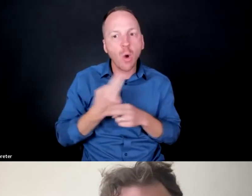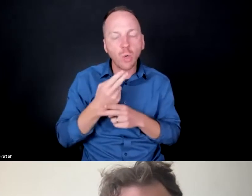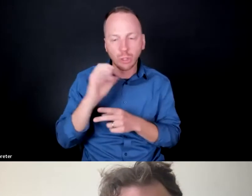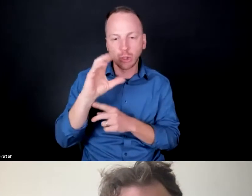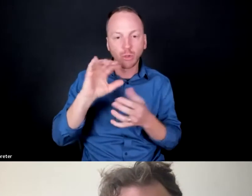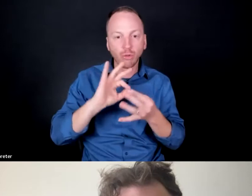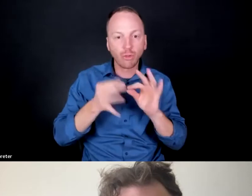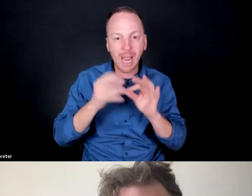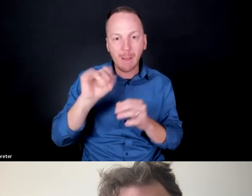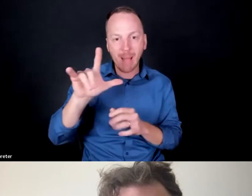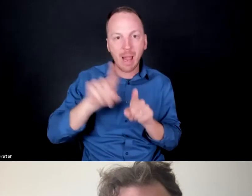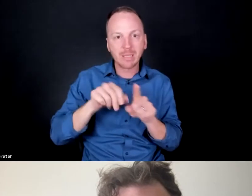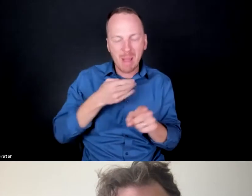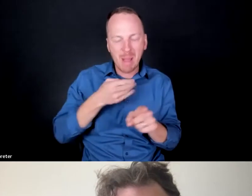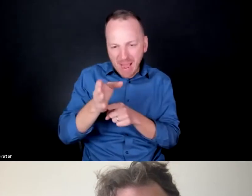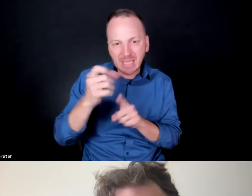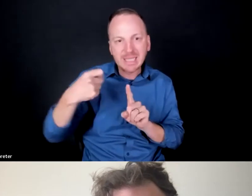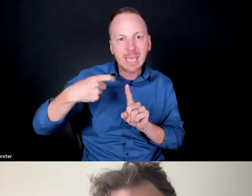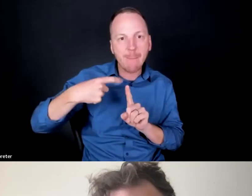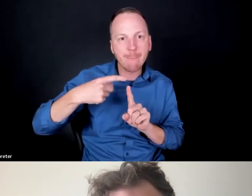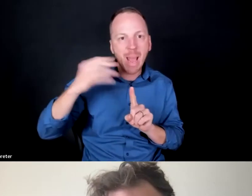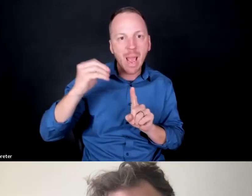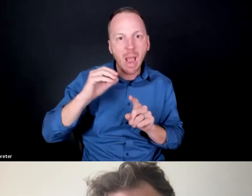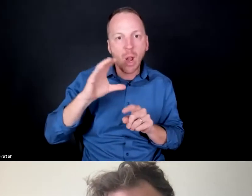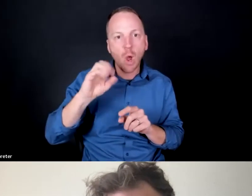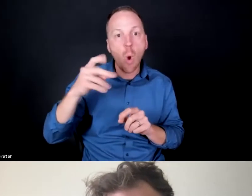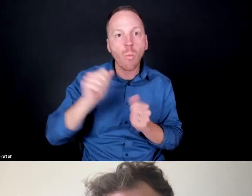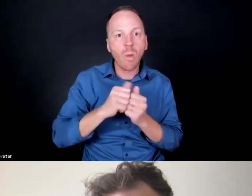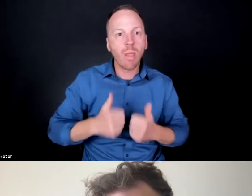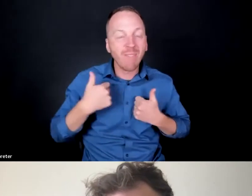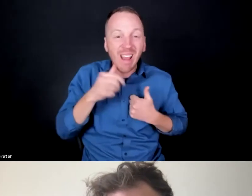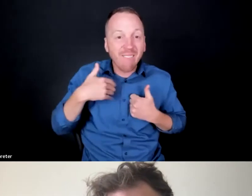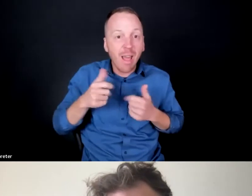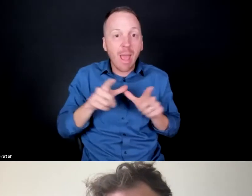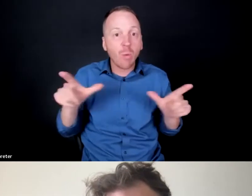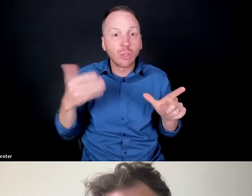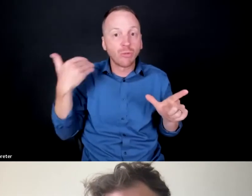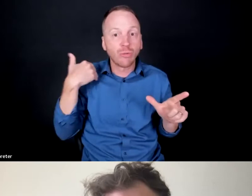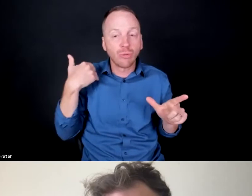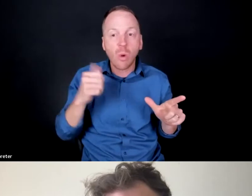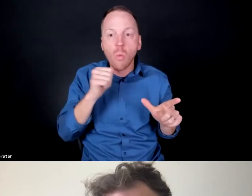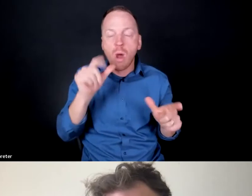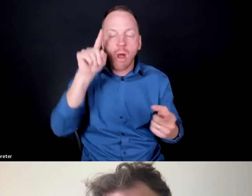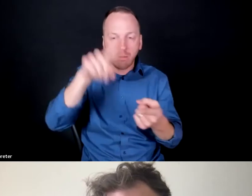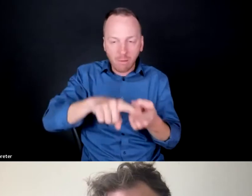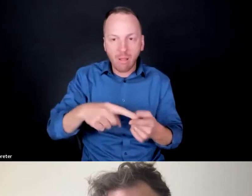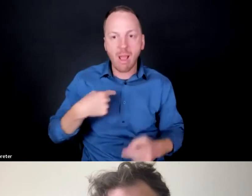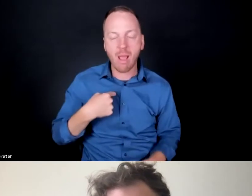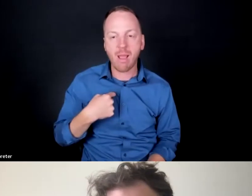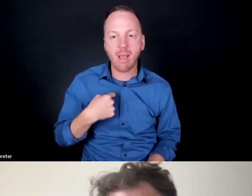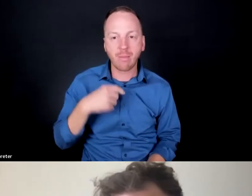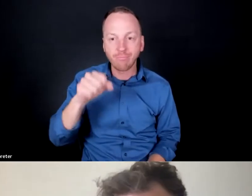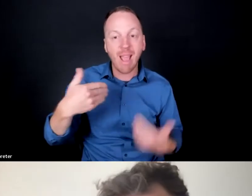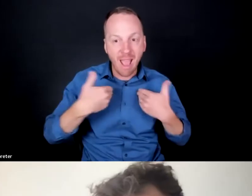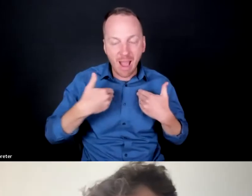chainmail as my main stim and as my way to like cope with life, but I didn't have that language. It wasn't until I